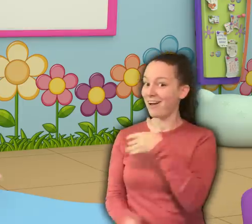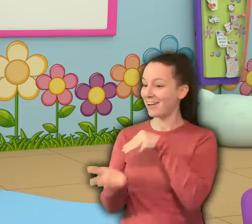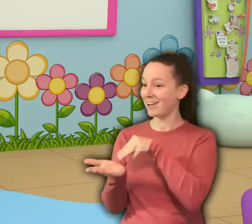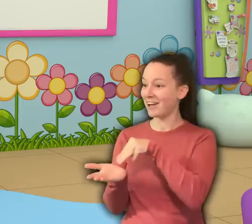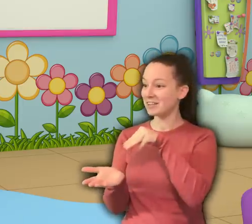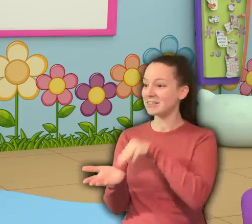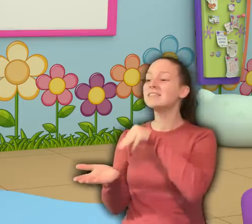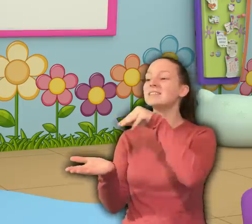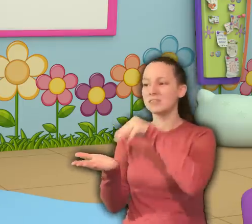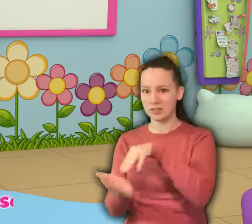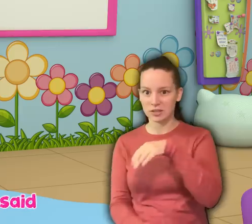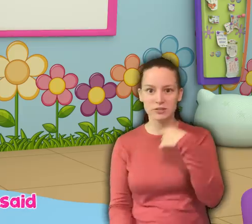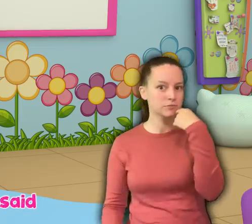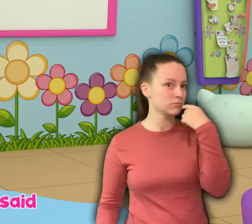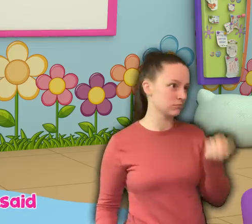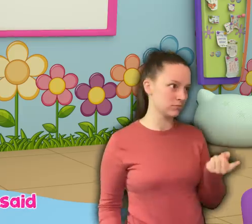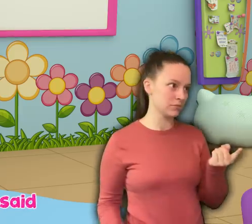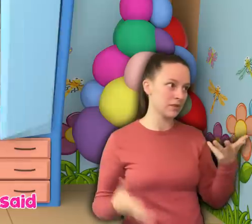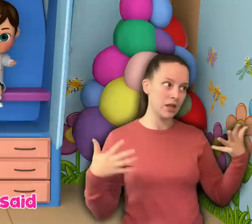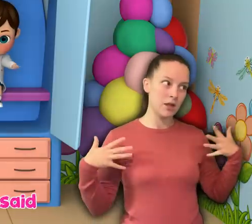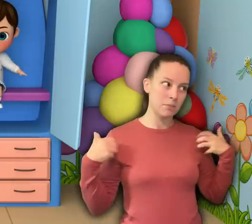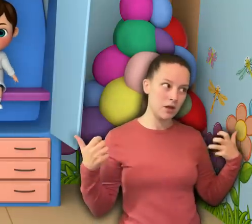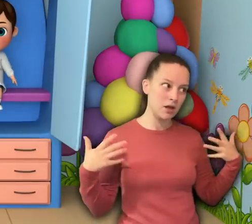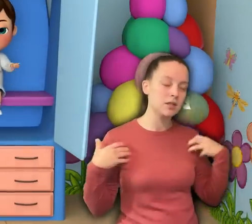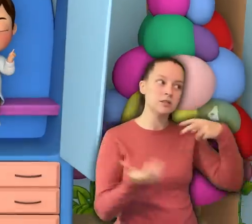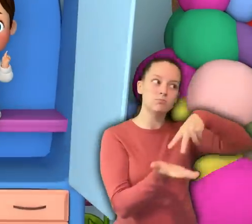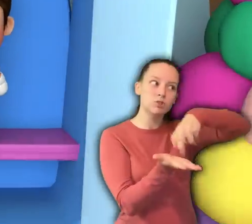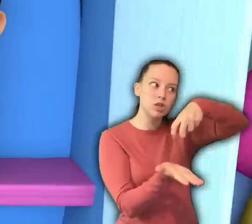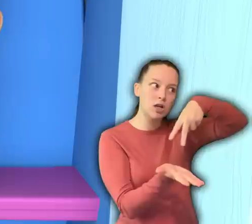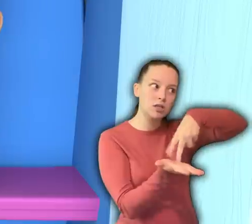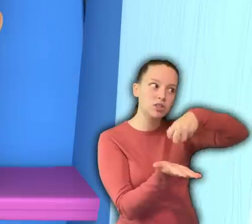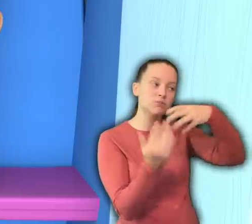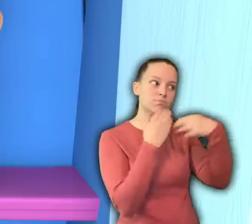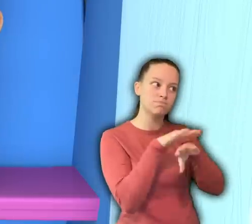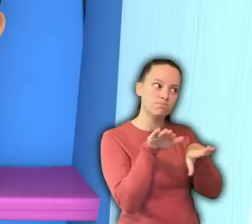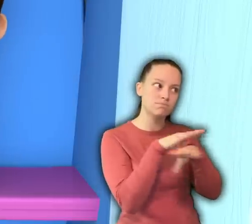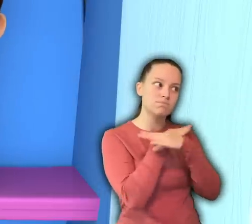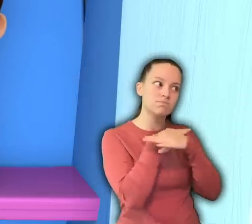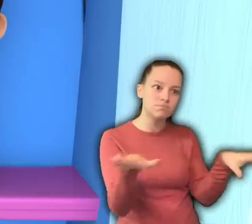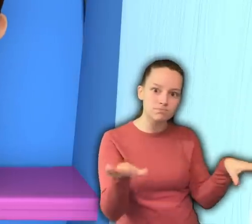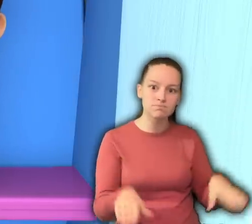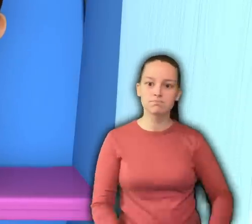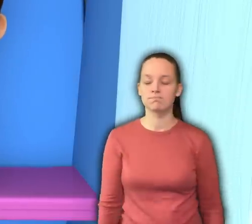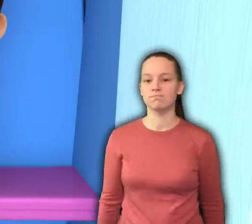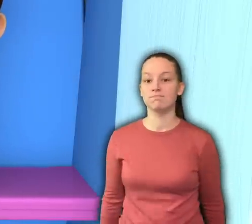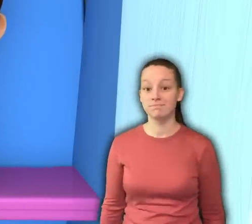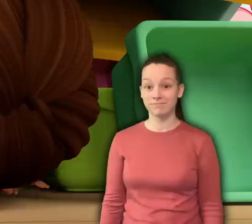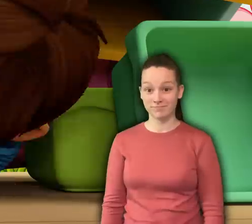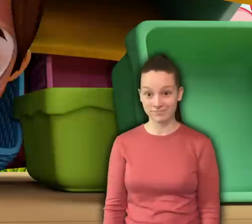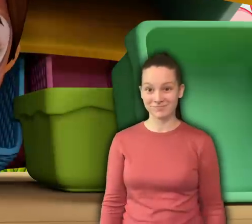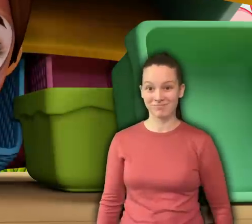so mama called the doctor and the doctor said no more monkeys jumping on the